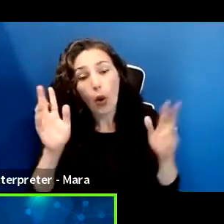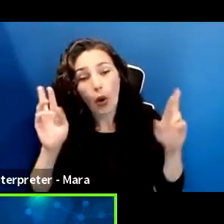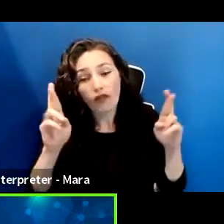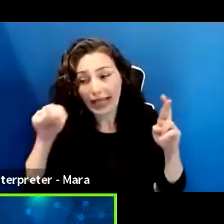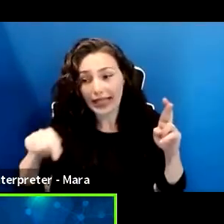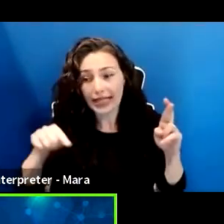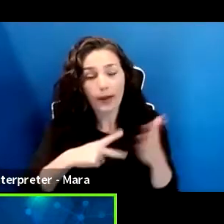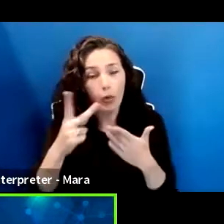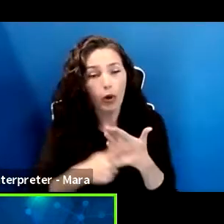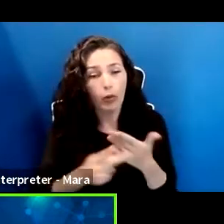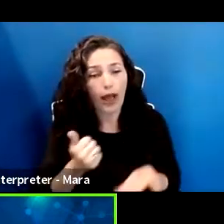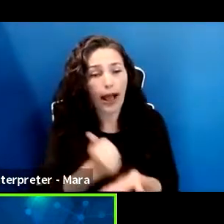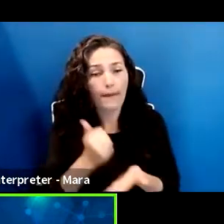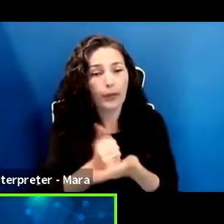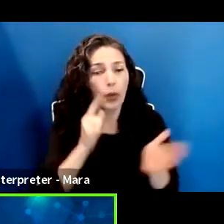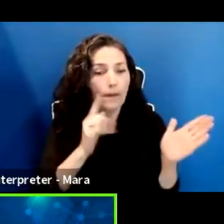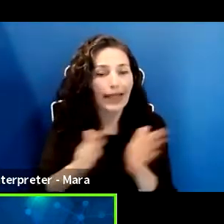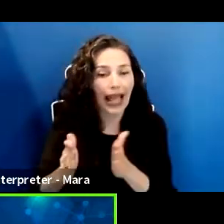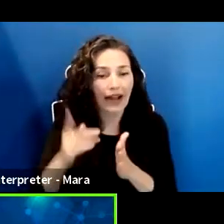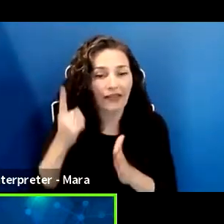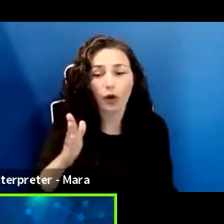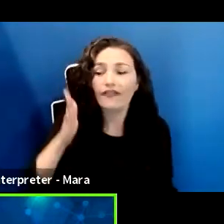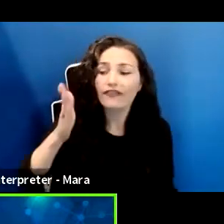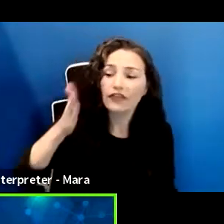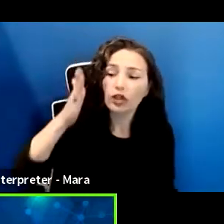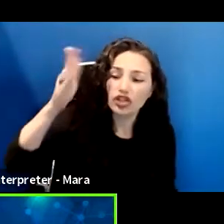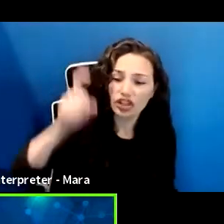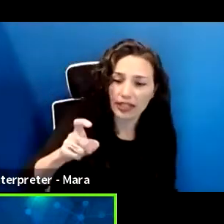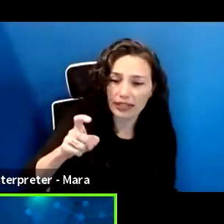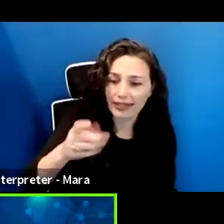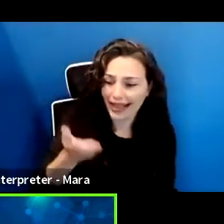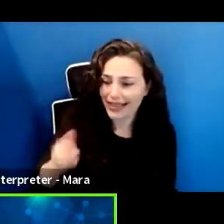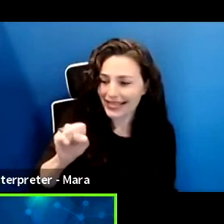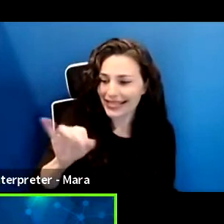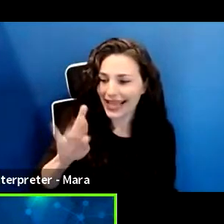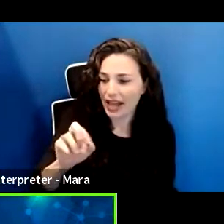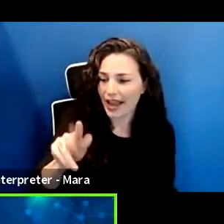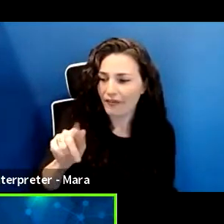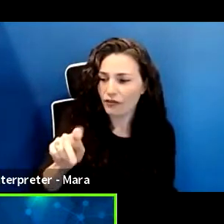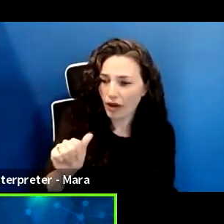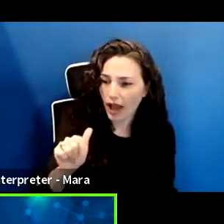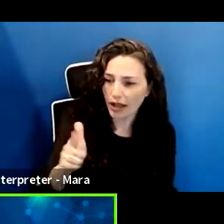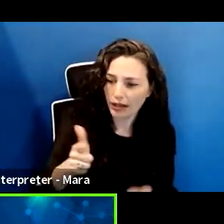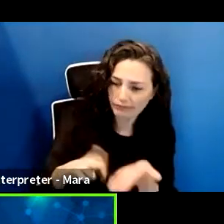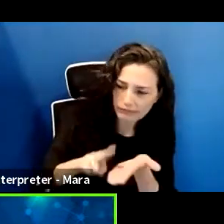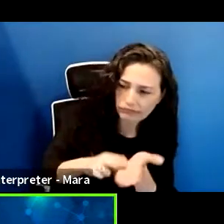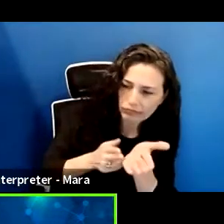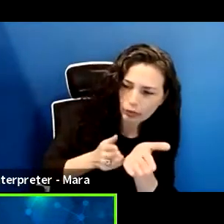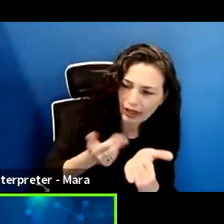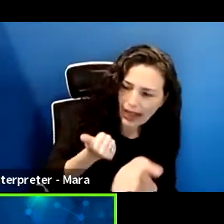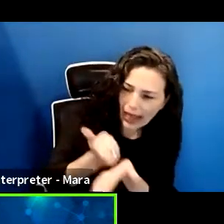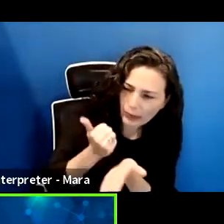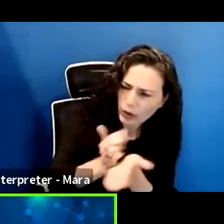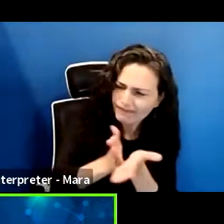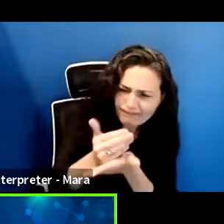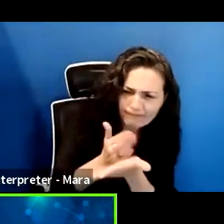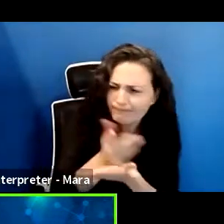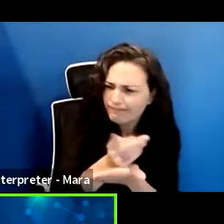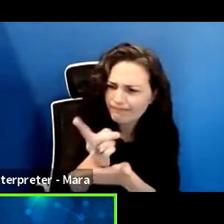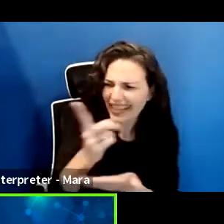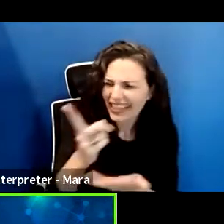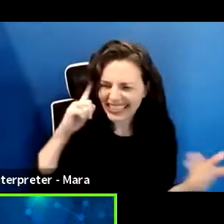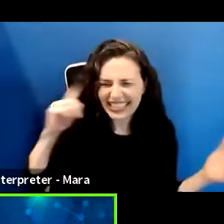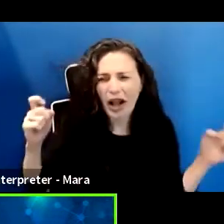needs. And SAG-AFTRA is here to help you navigate this complex world of first time and maybe